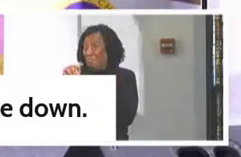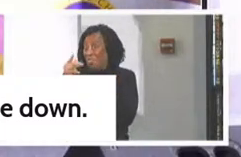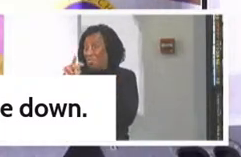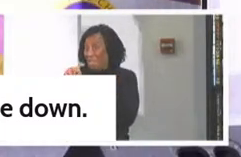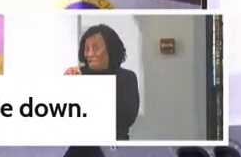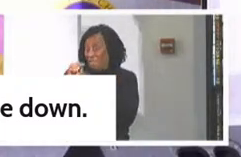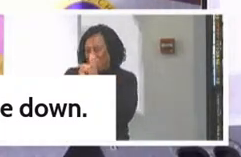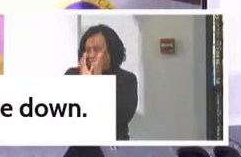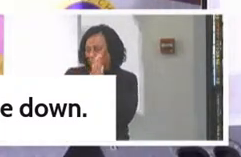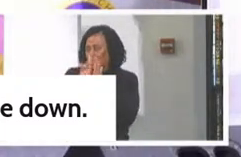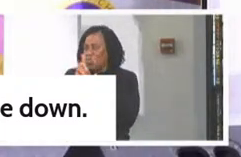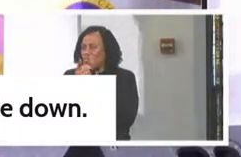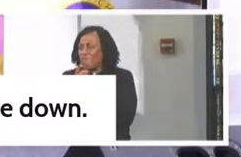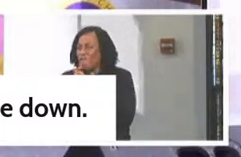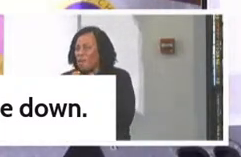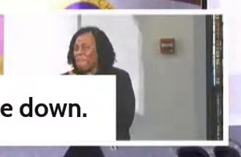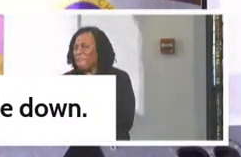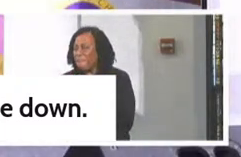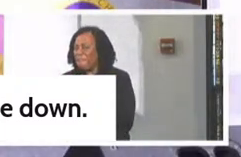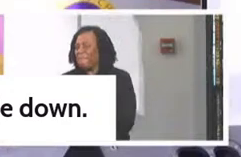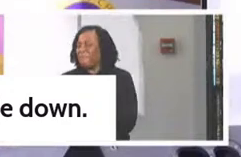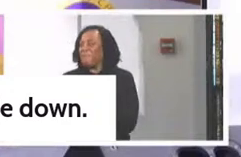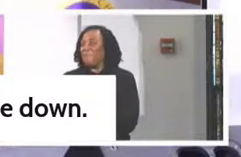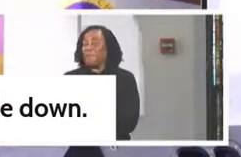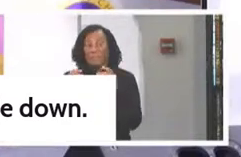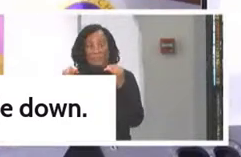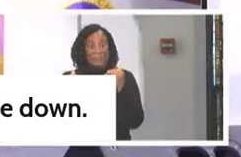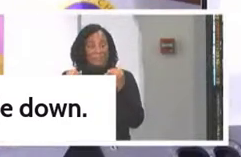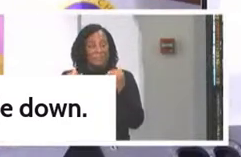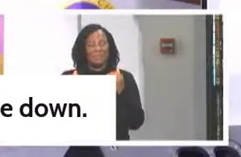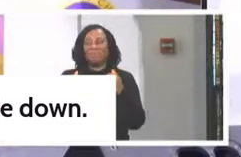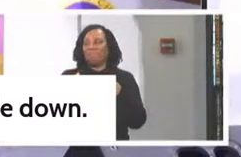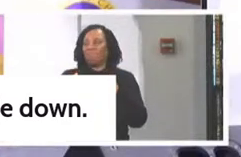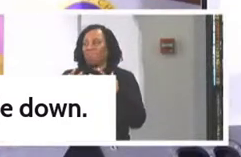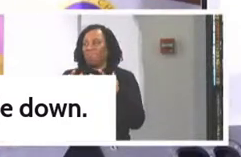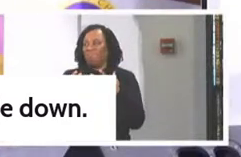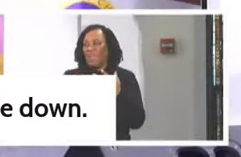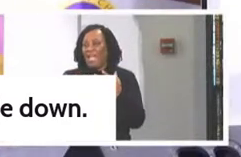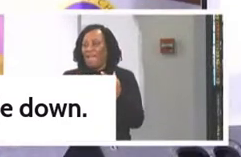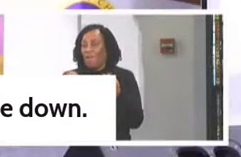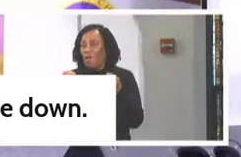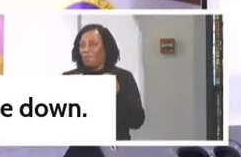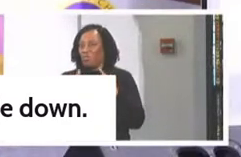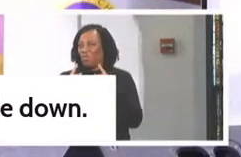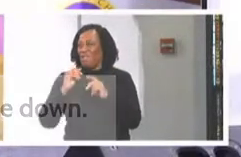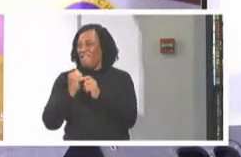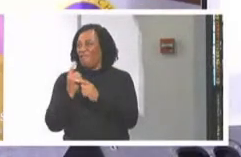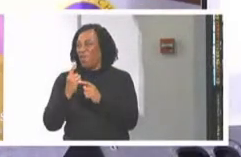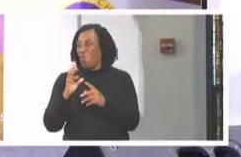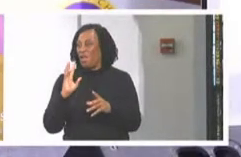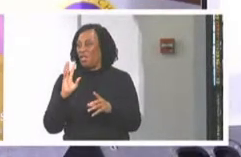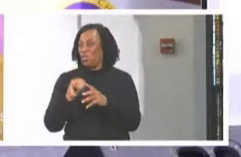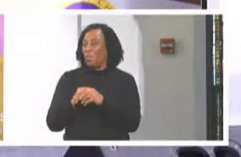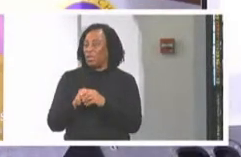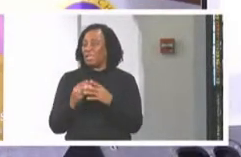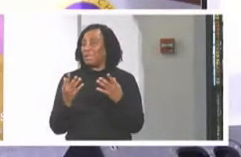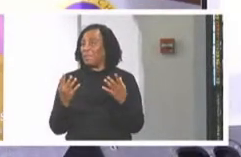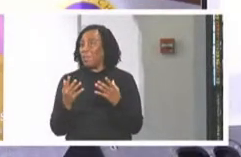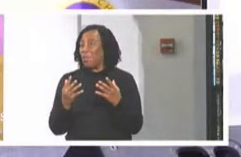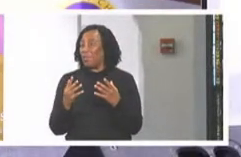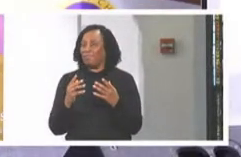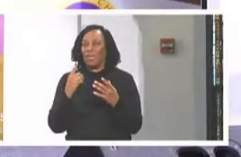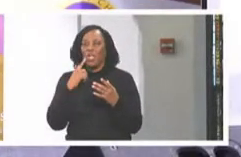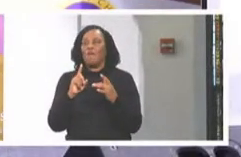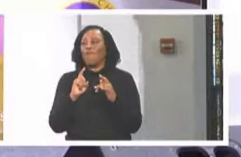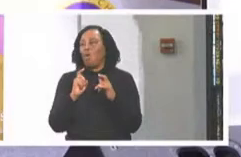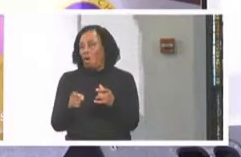up with you. Bethel, at this time, it's a time that we can all participate in this morning. It is time to give. Clap your hands this morning. Amen.